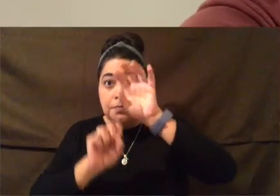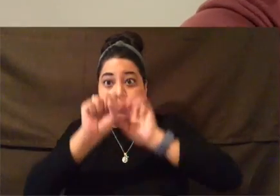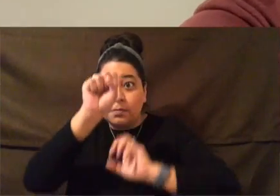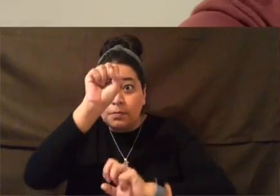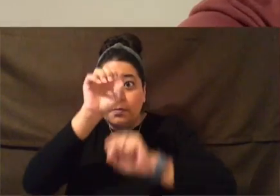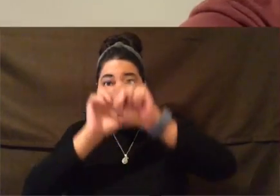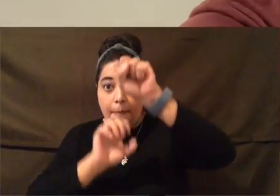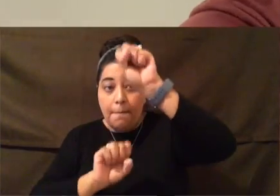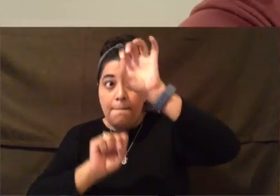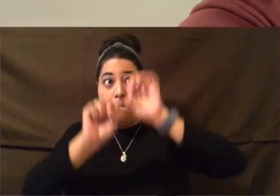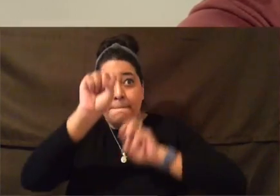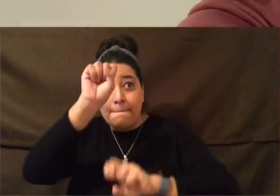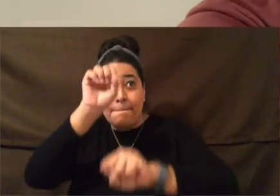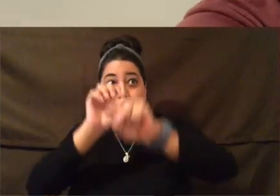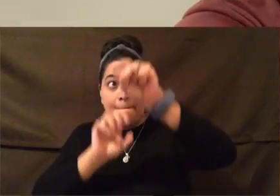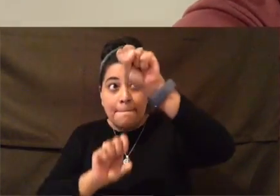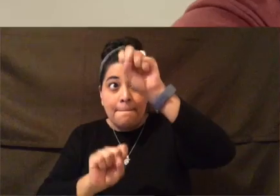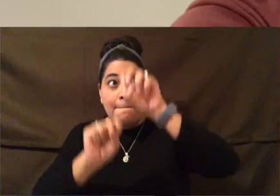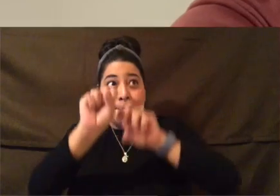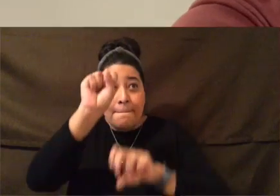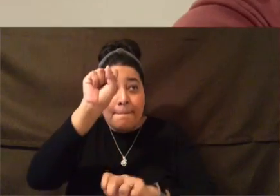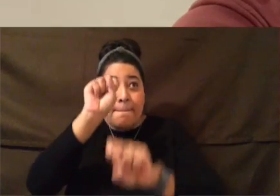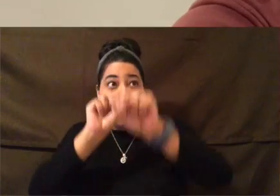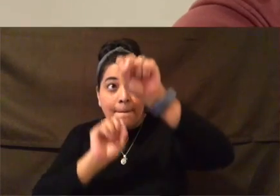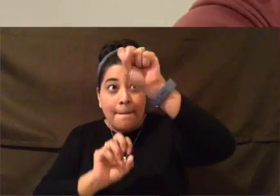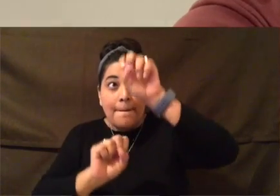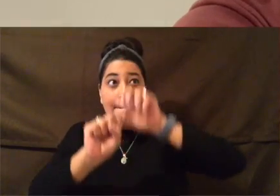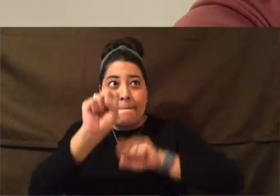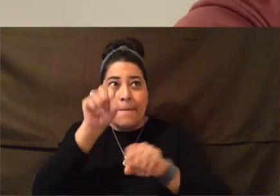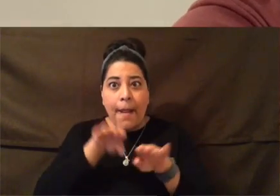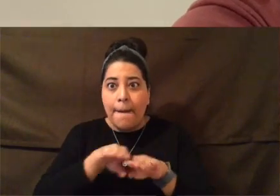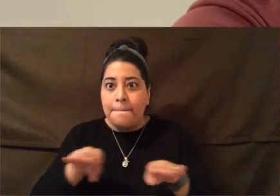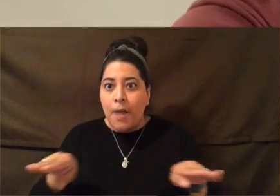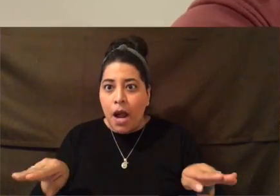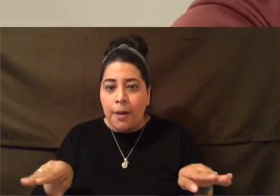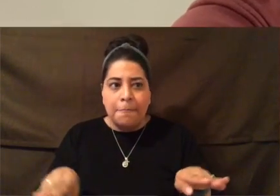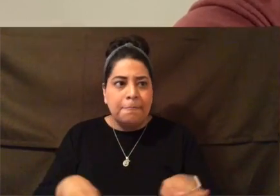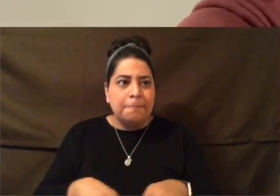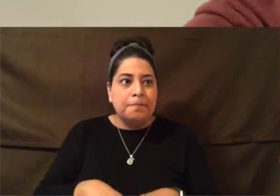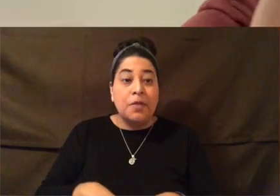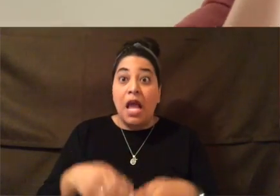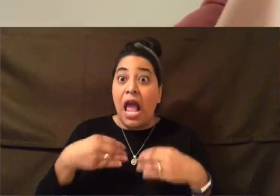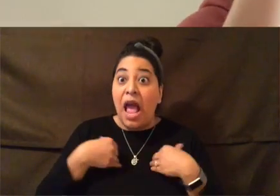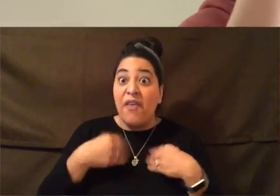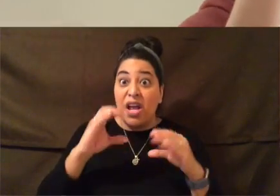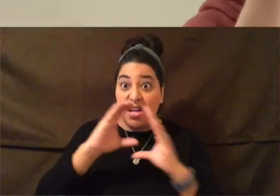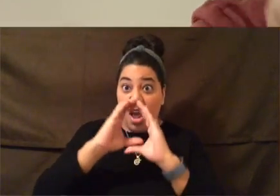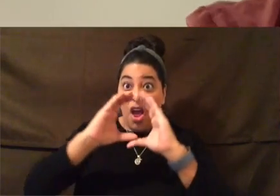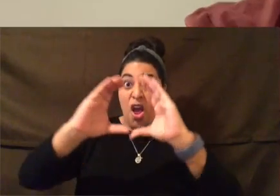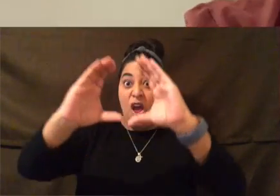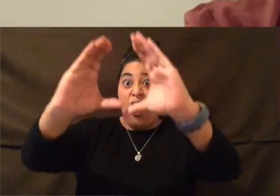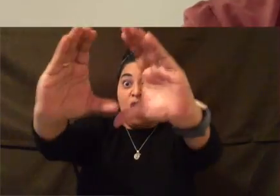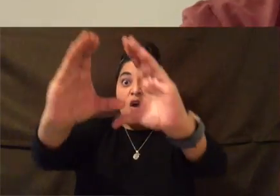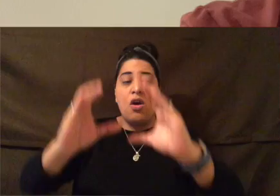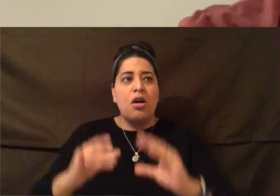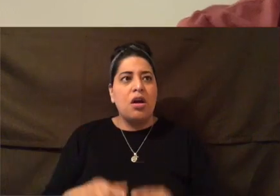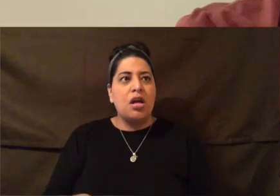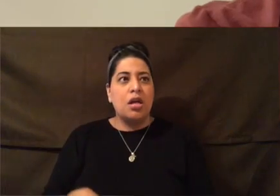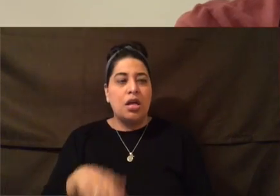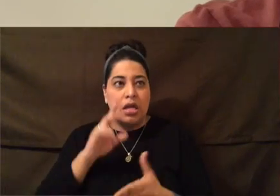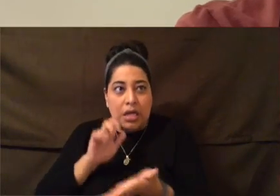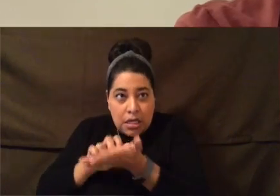ladder. Annie followed. When they both reached the bottom of the ladder, Jack shined the light around them. There was a